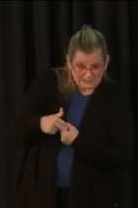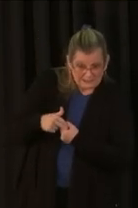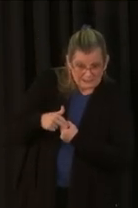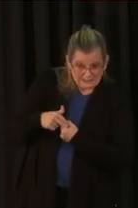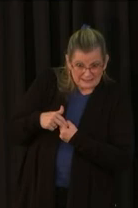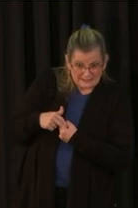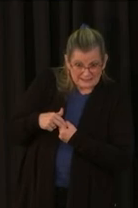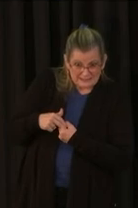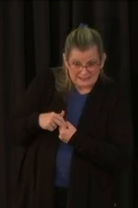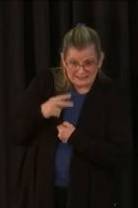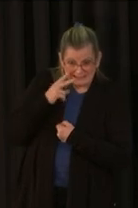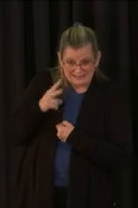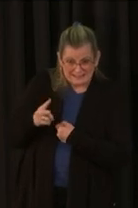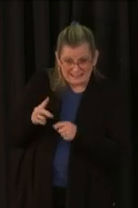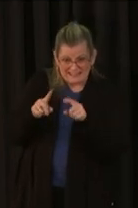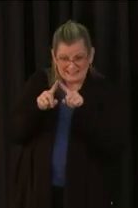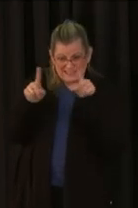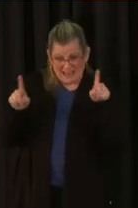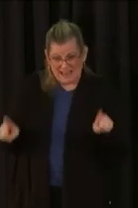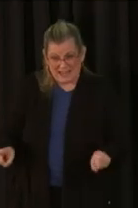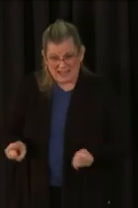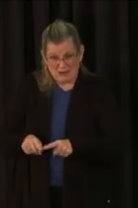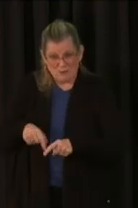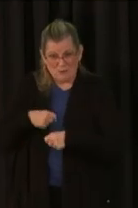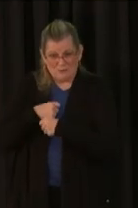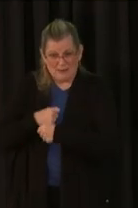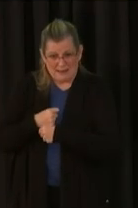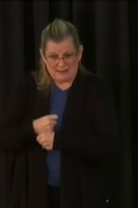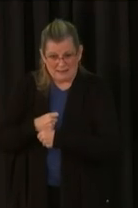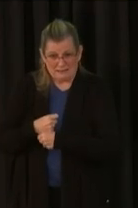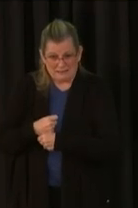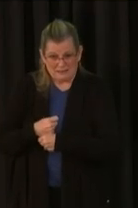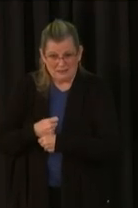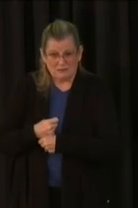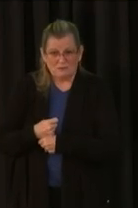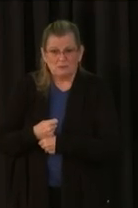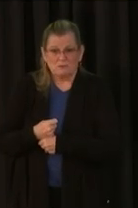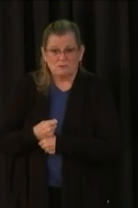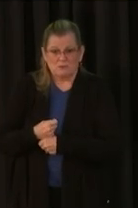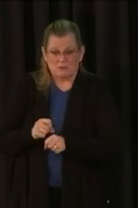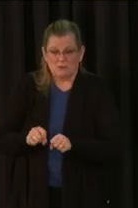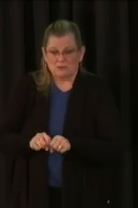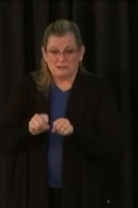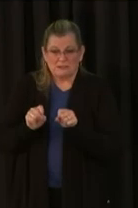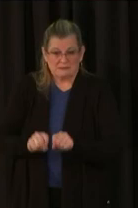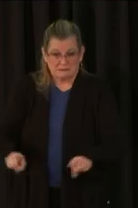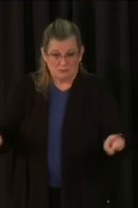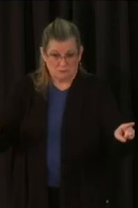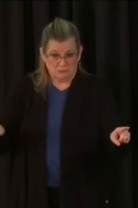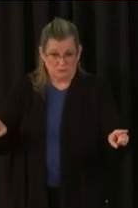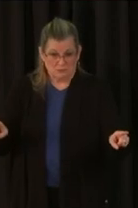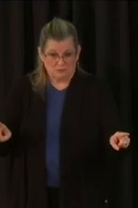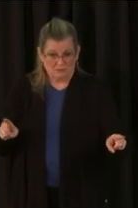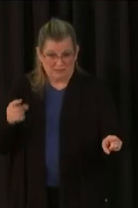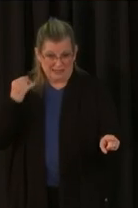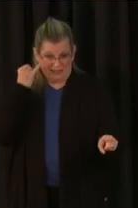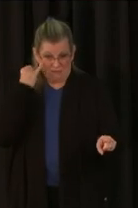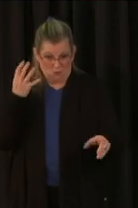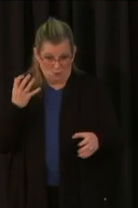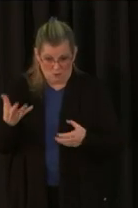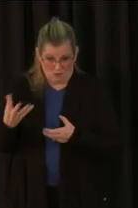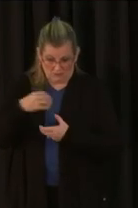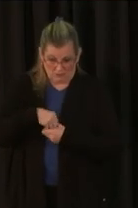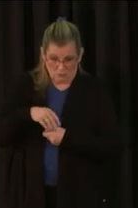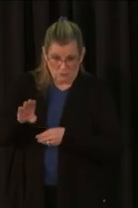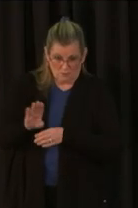a sign that we made earlier, but we wanted to push this back out. And just that if you want to, in your